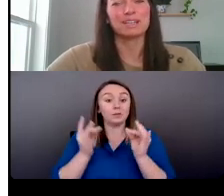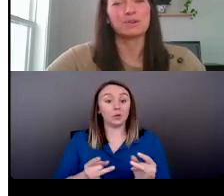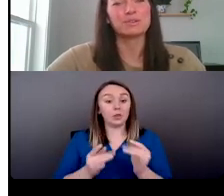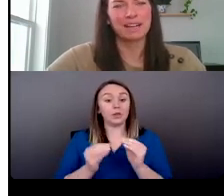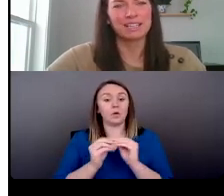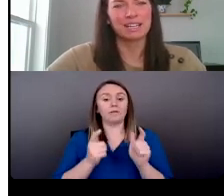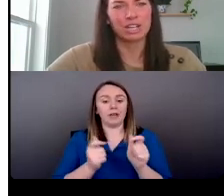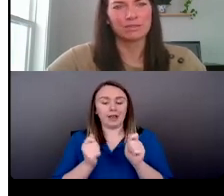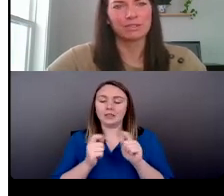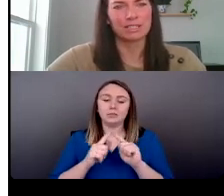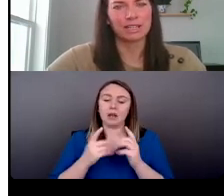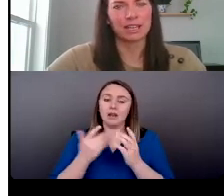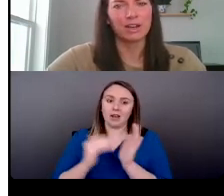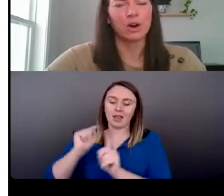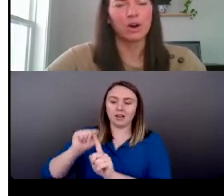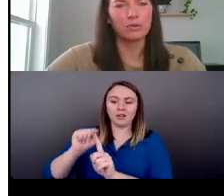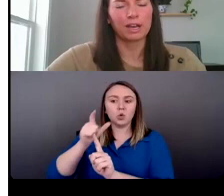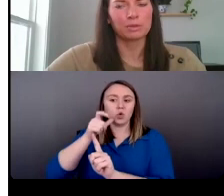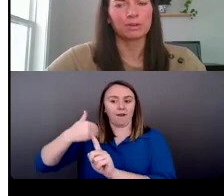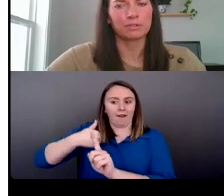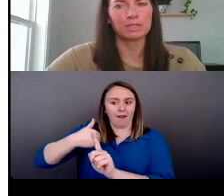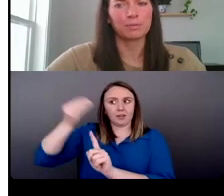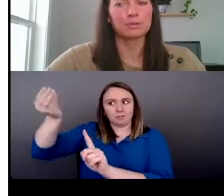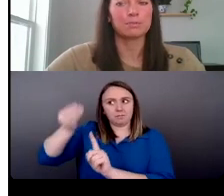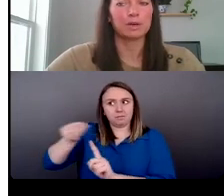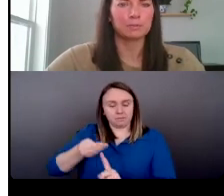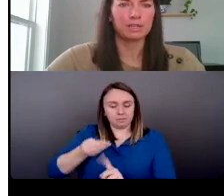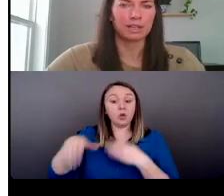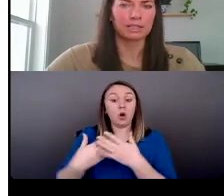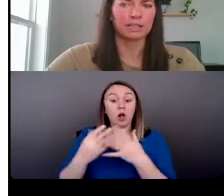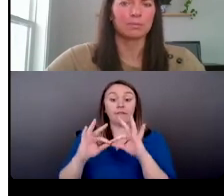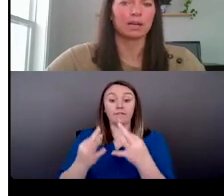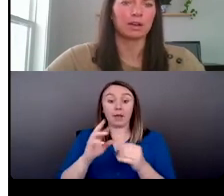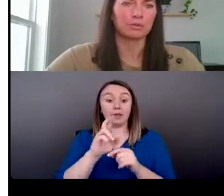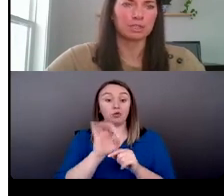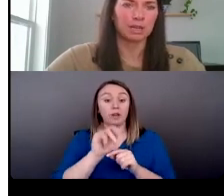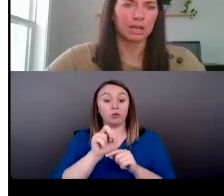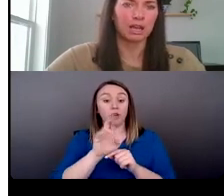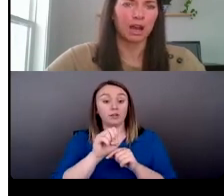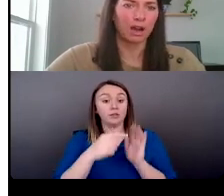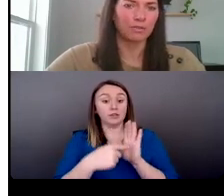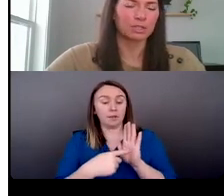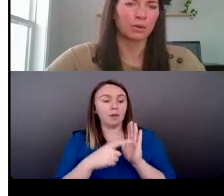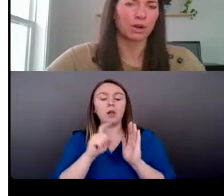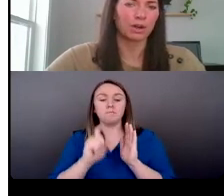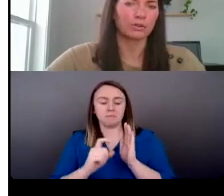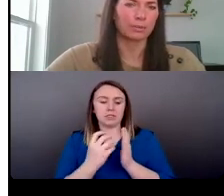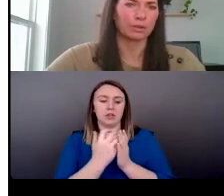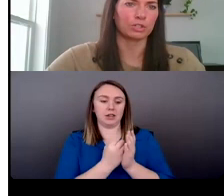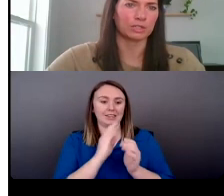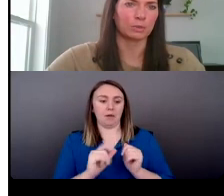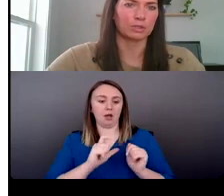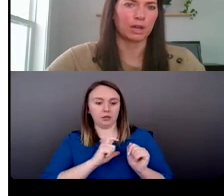but it goes back to that chain of custody. All family reference samples must be collected by a law enforcement officer or other